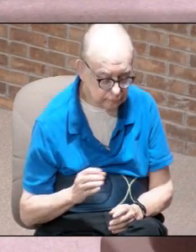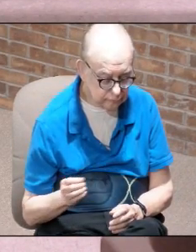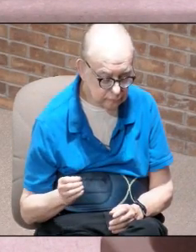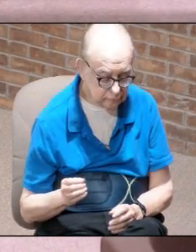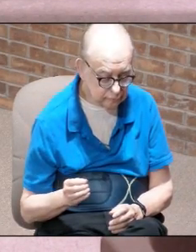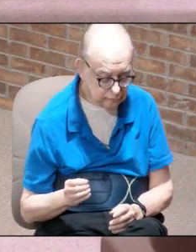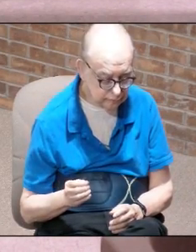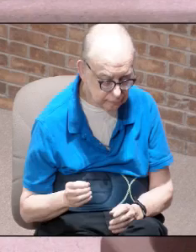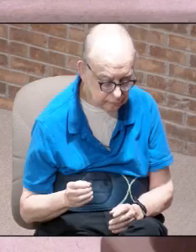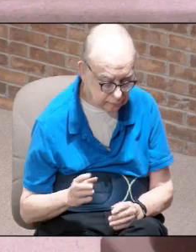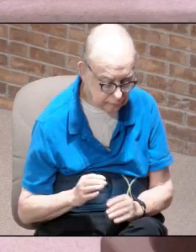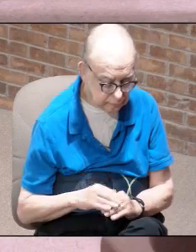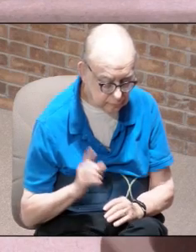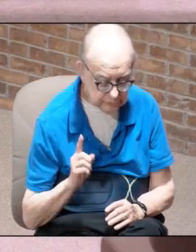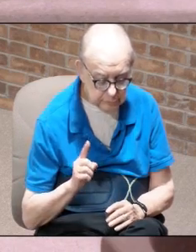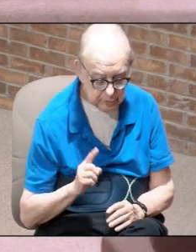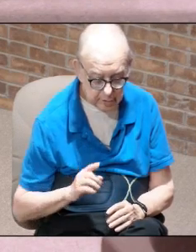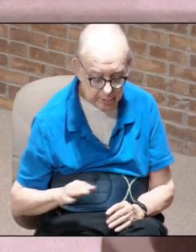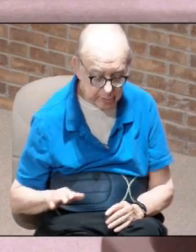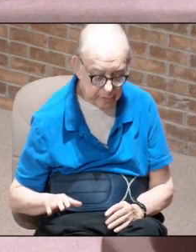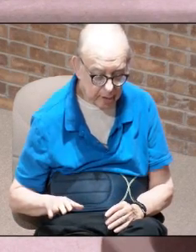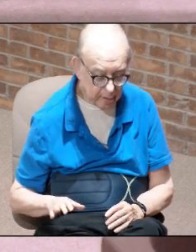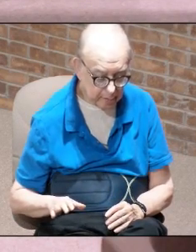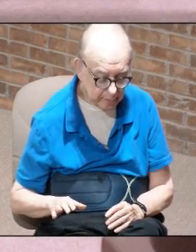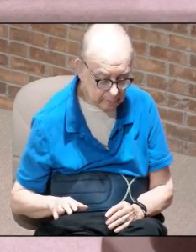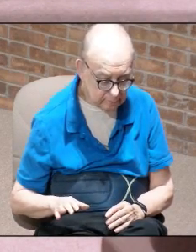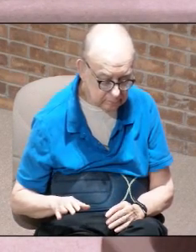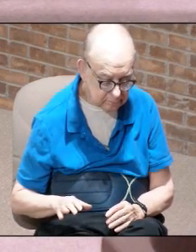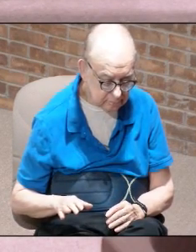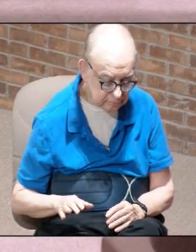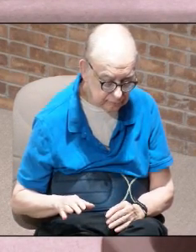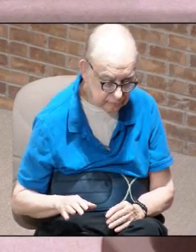you've got more than one child,